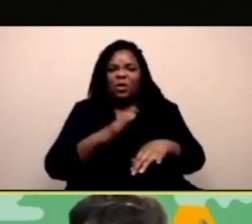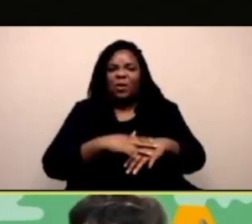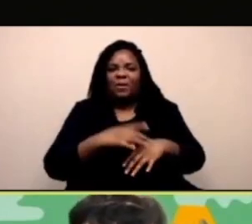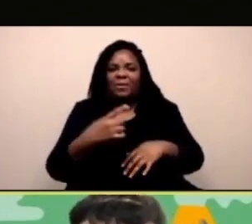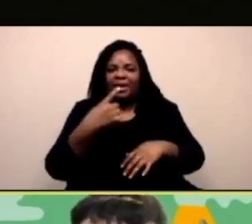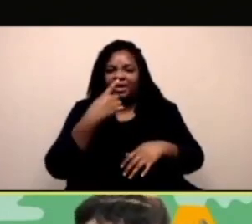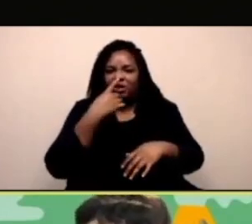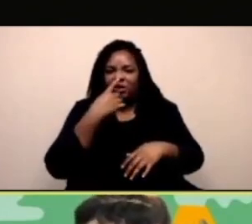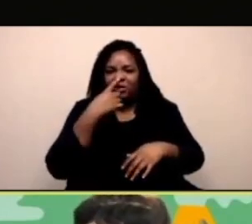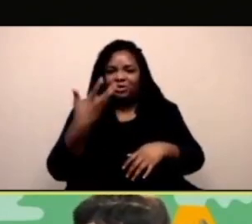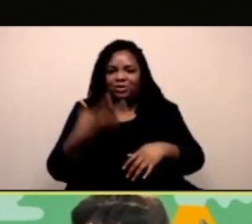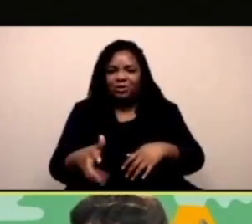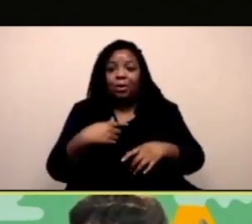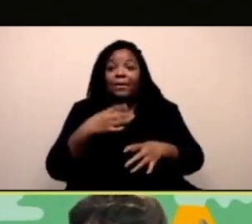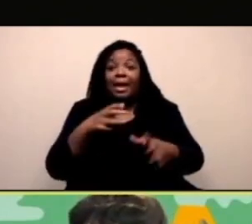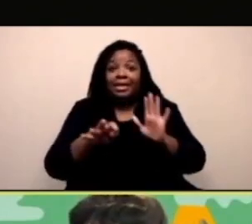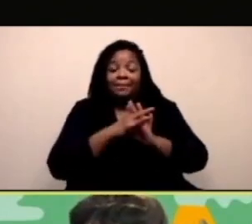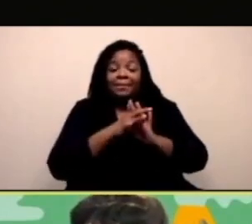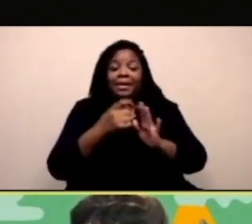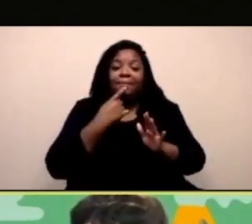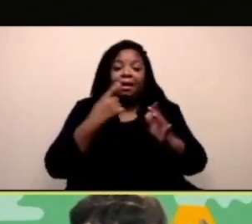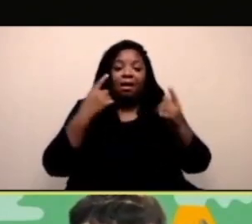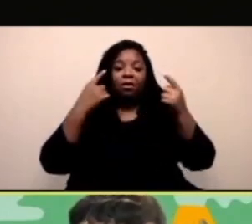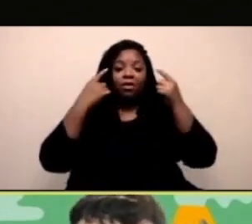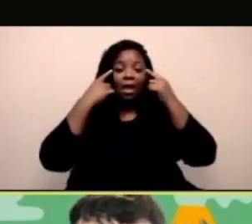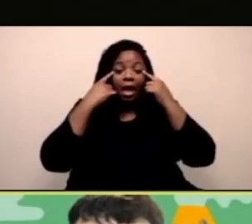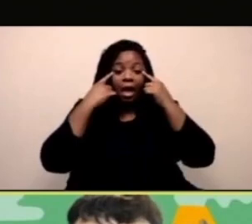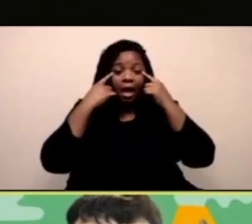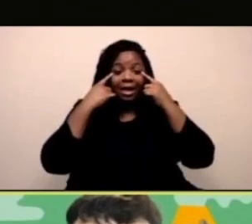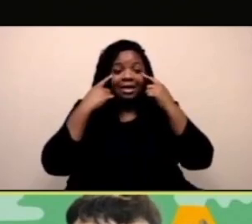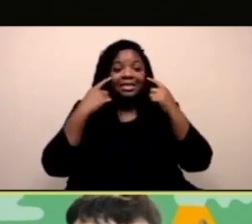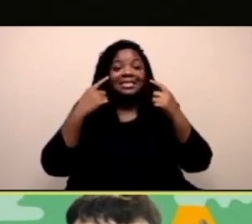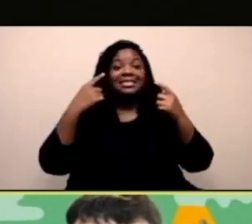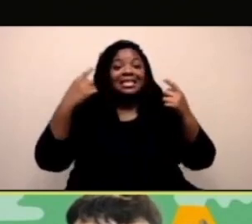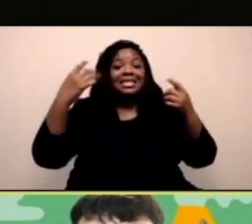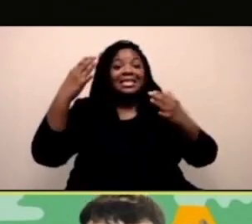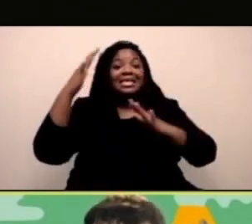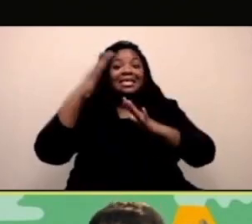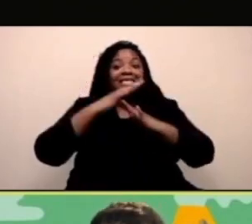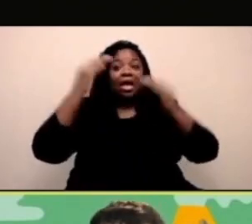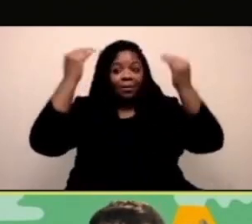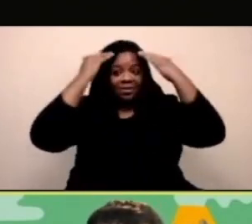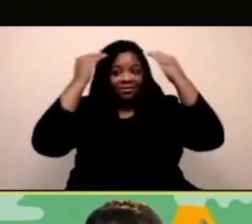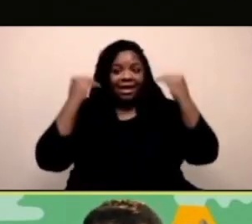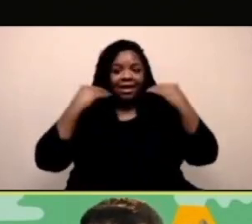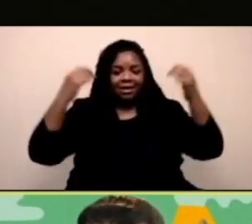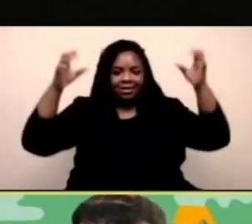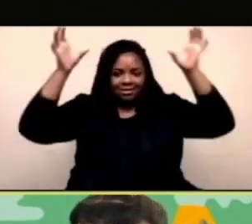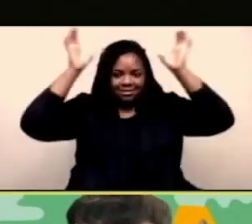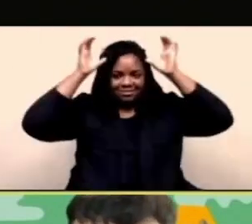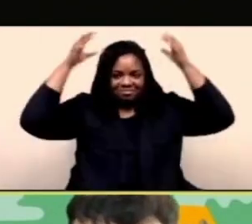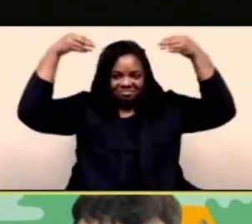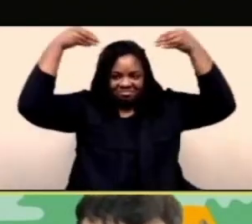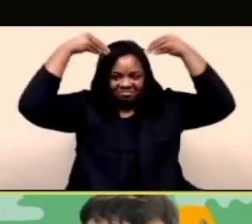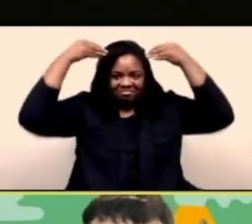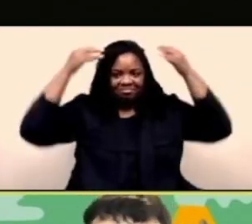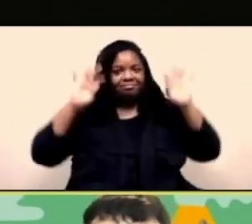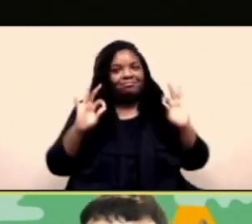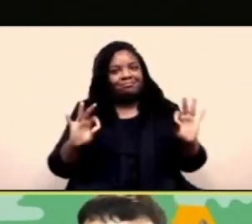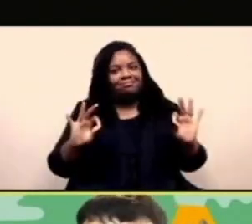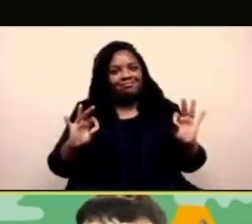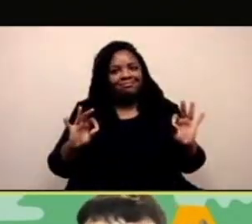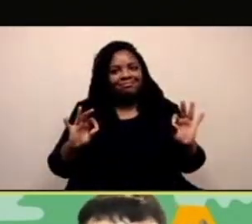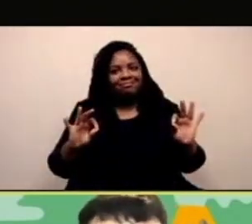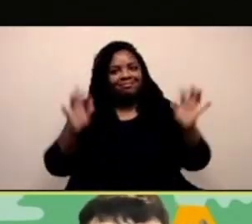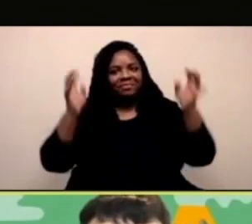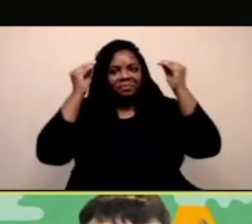can choose my mouth or my eyes, and there's an option called top of head. That's pretty good, actually. They went right to